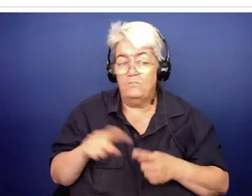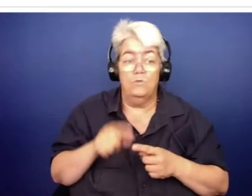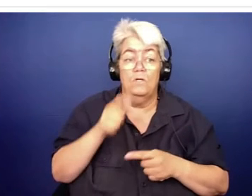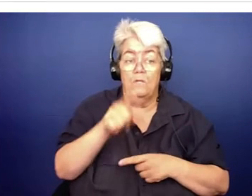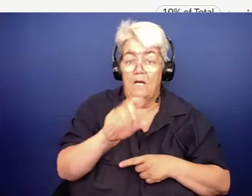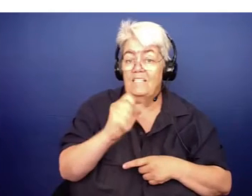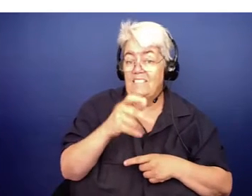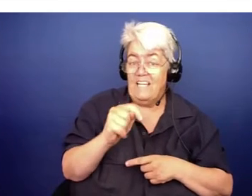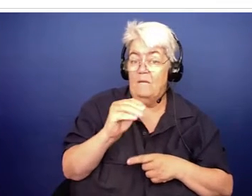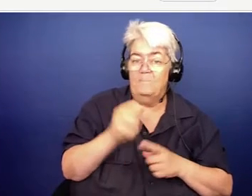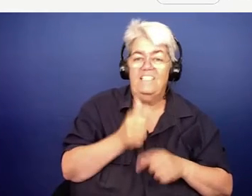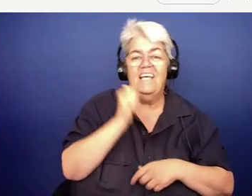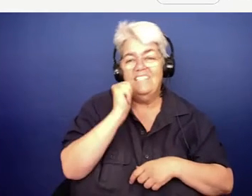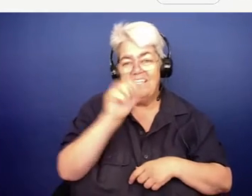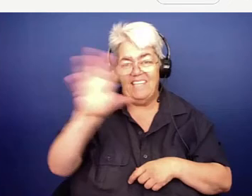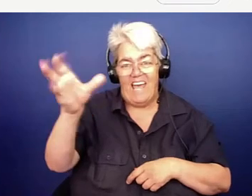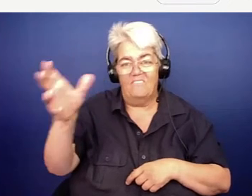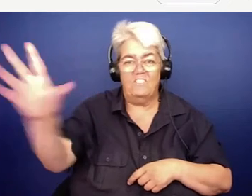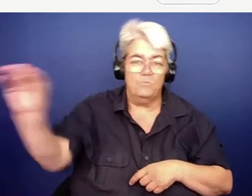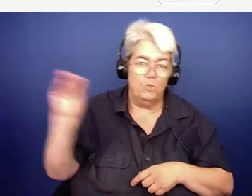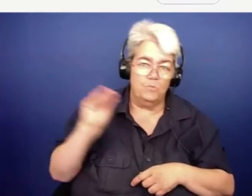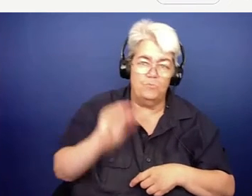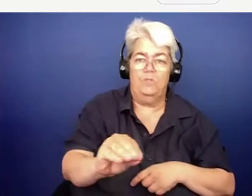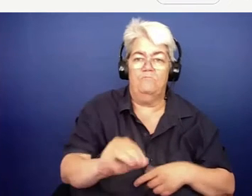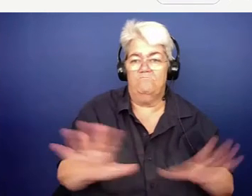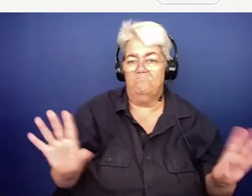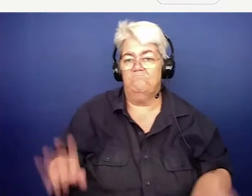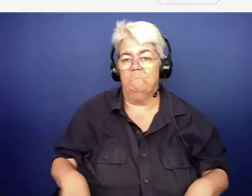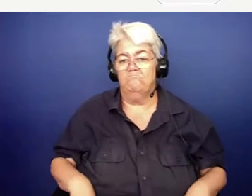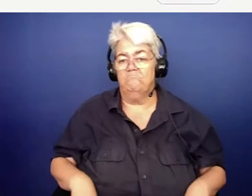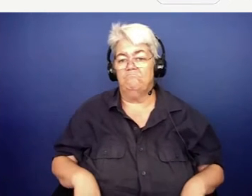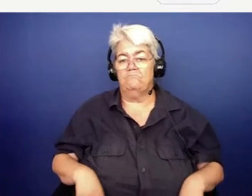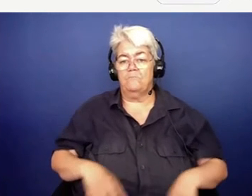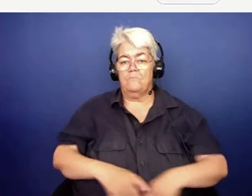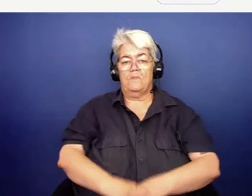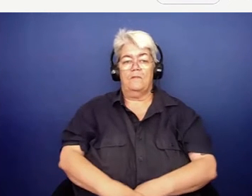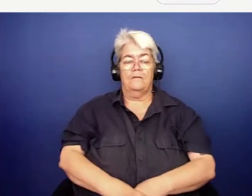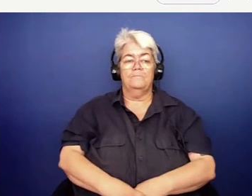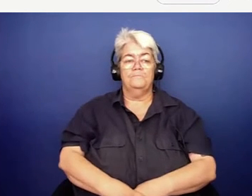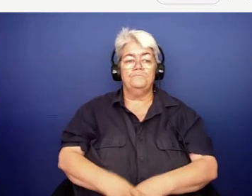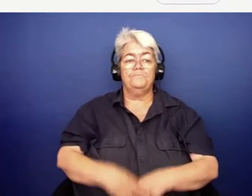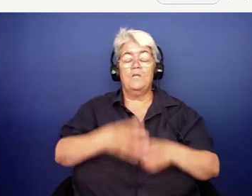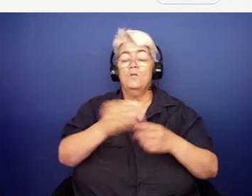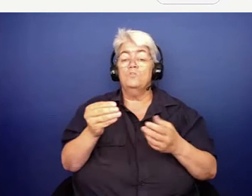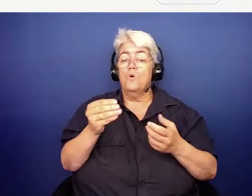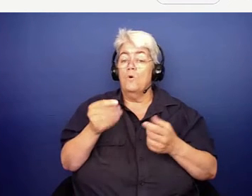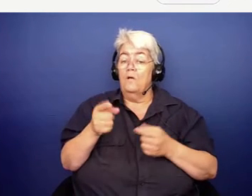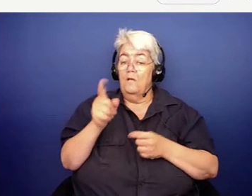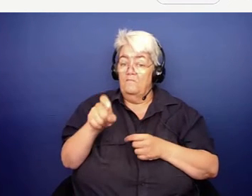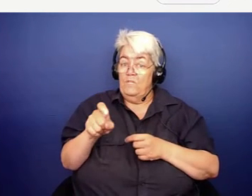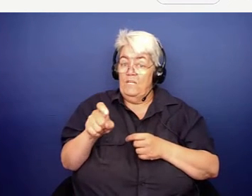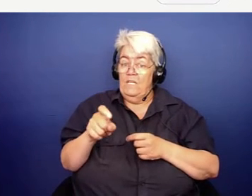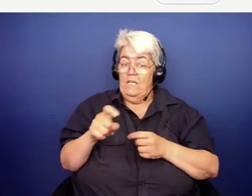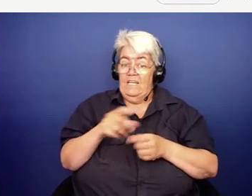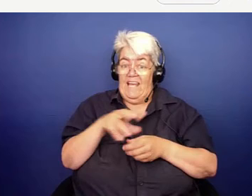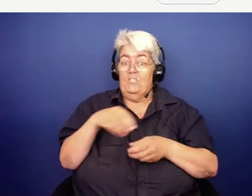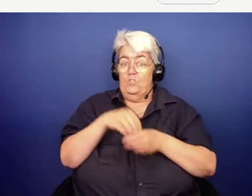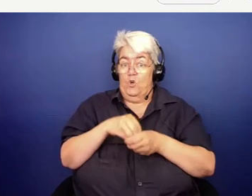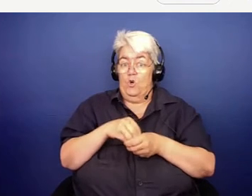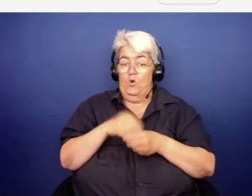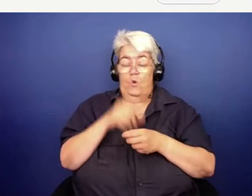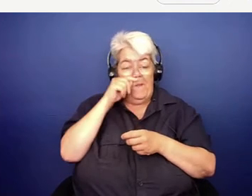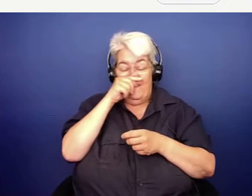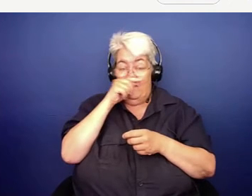index page, Canvas just put it in there for us. Okay. Now, if you need to do internal weighting inside